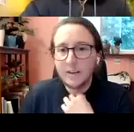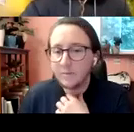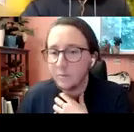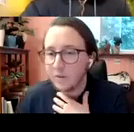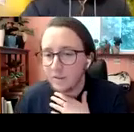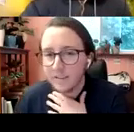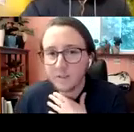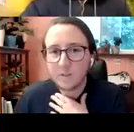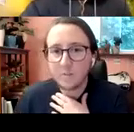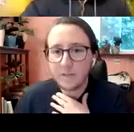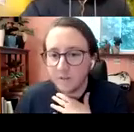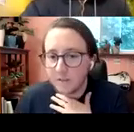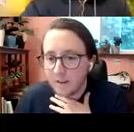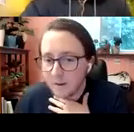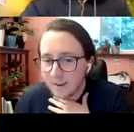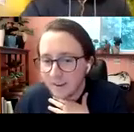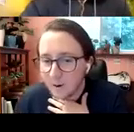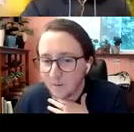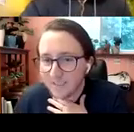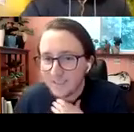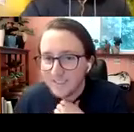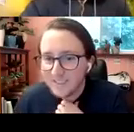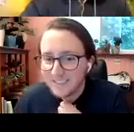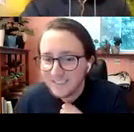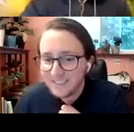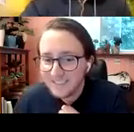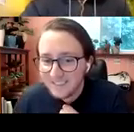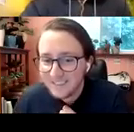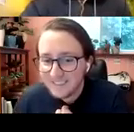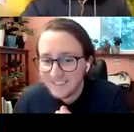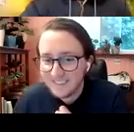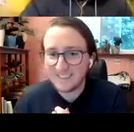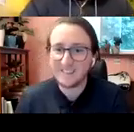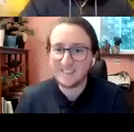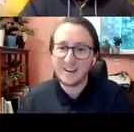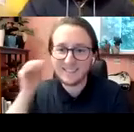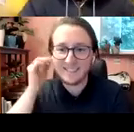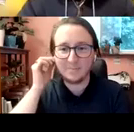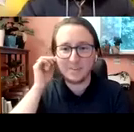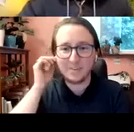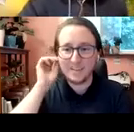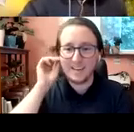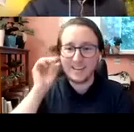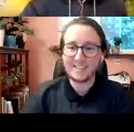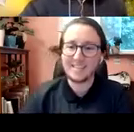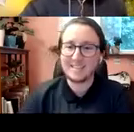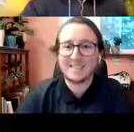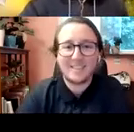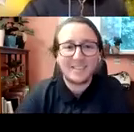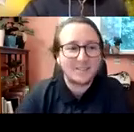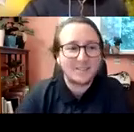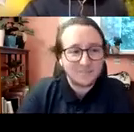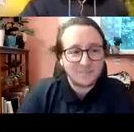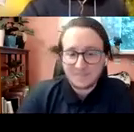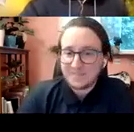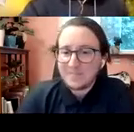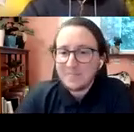Good morning, everyone. I just want to make sure that my co-presenter is here. Yes, okay, I see them getting connected.